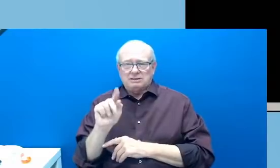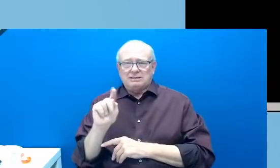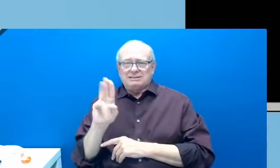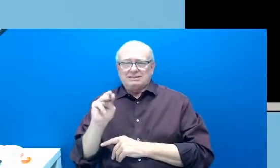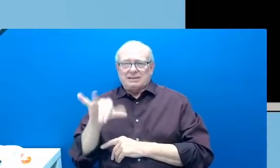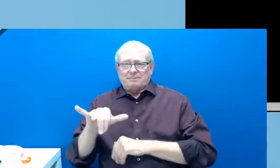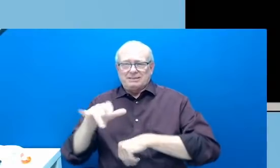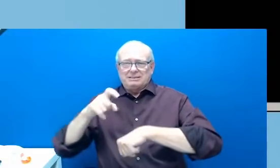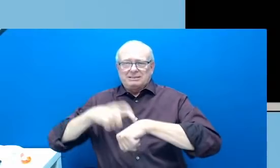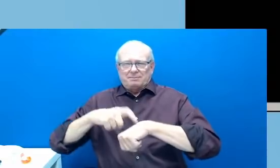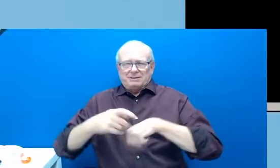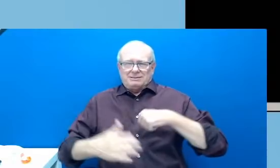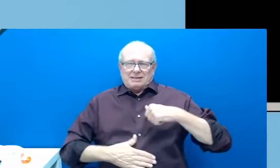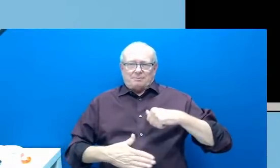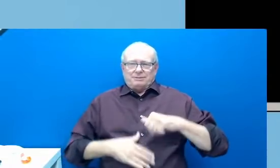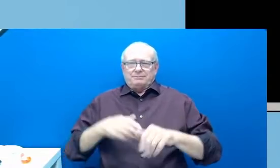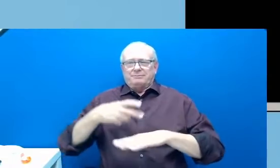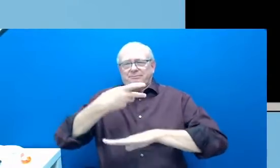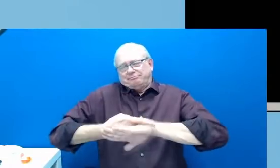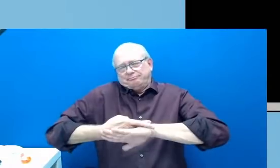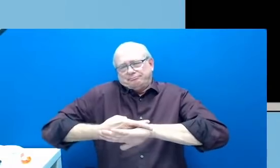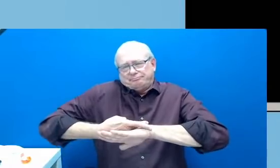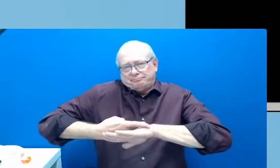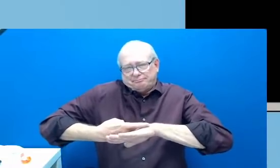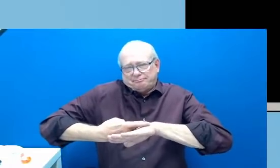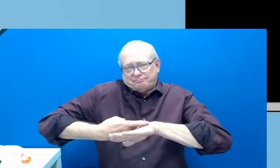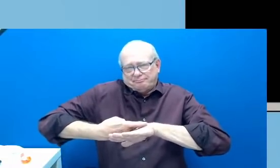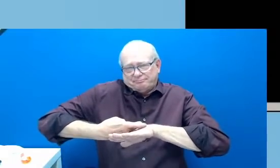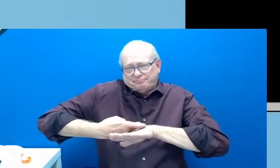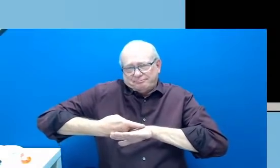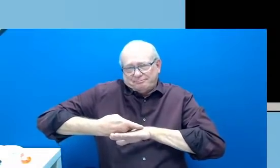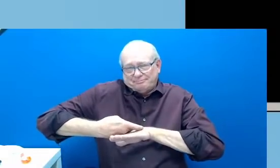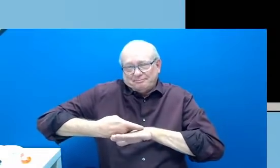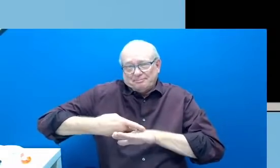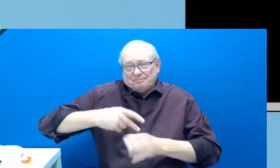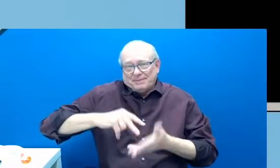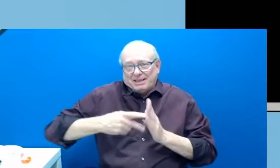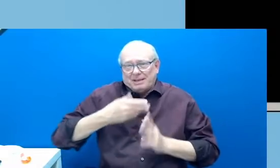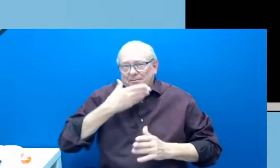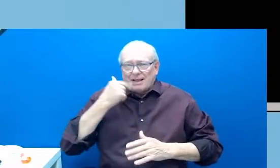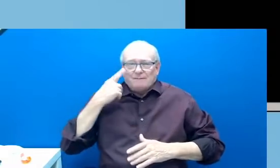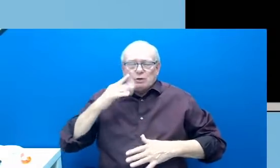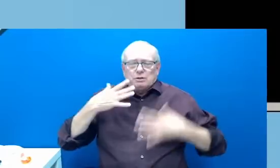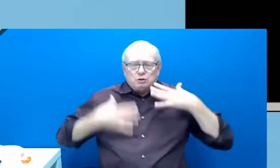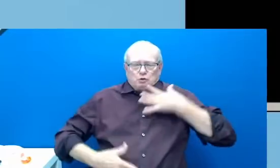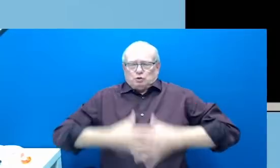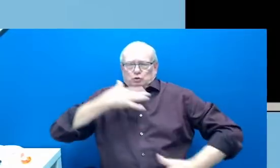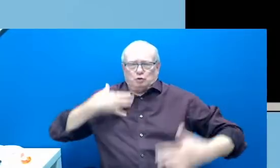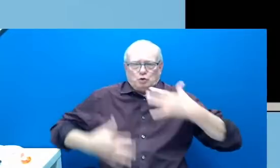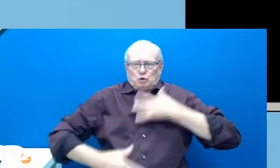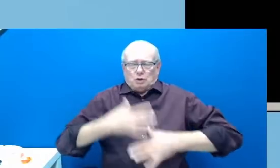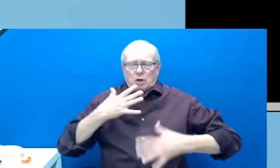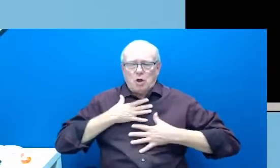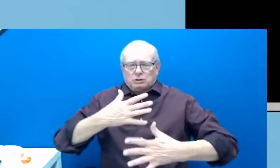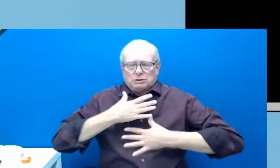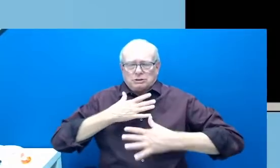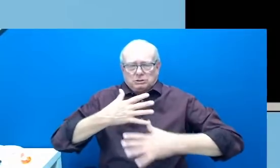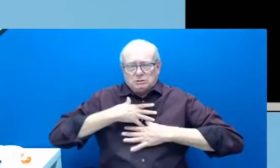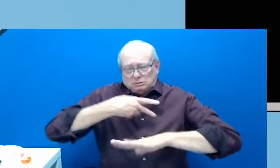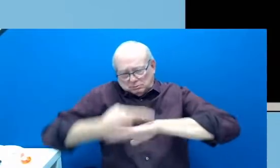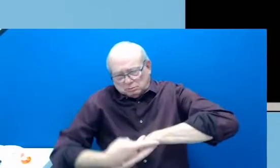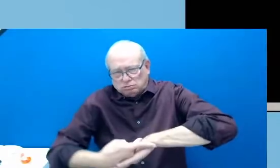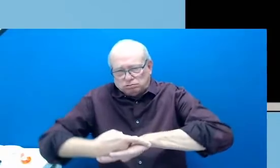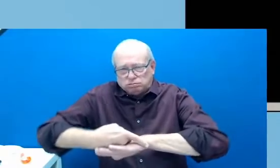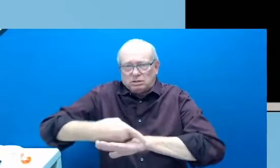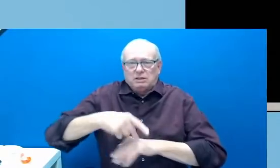patients, when they're on their tummies, they have better oxygenation, better oxygen exchange across their lungs. And so this is